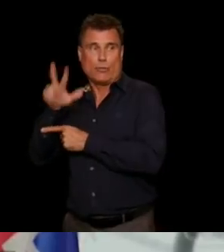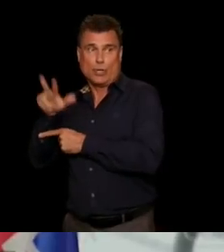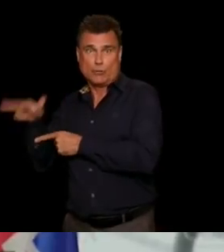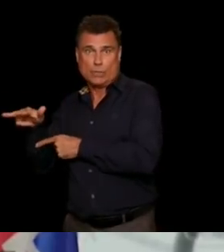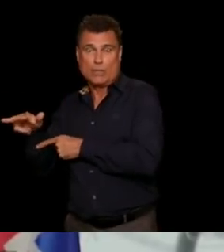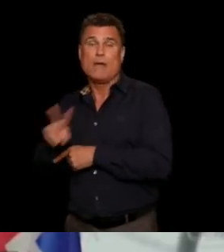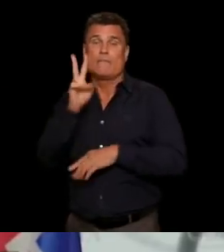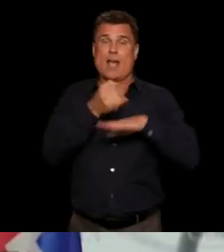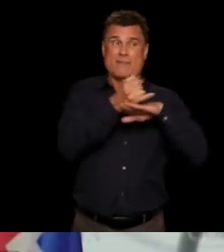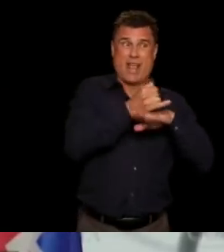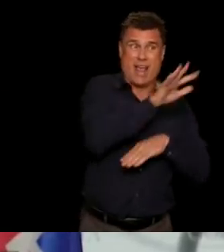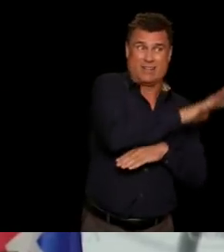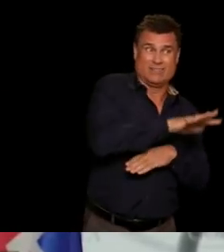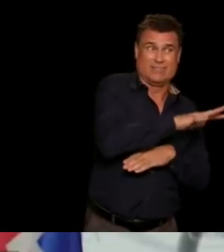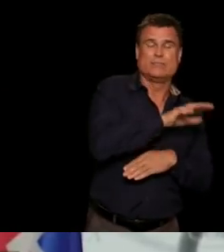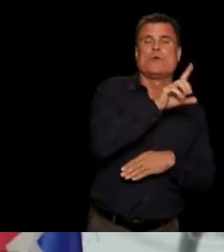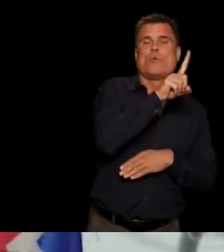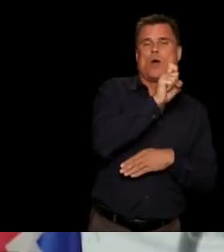2,533 are in Fraser Health,